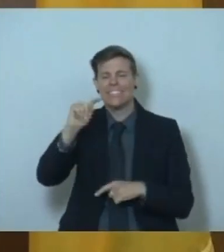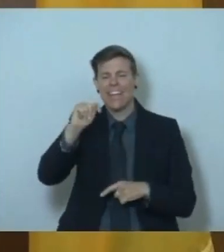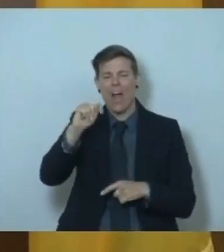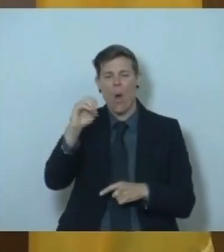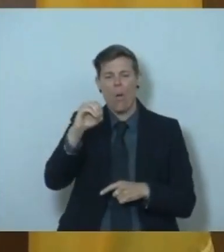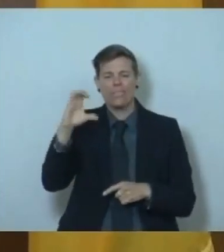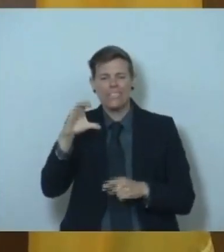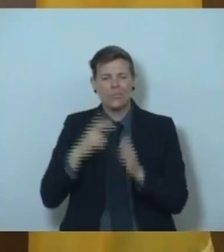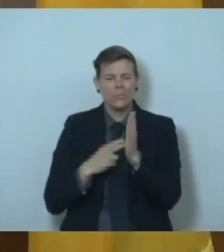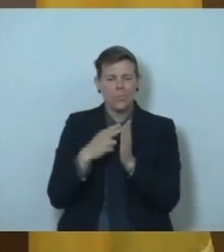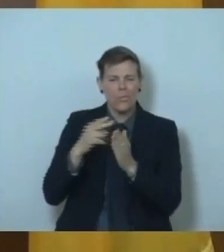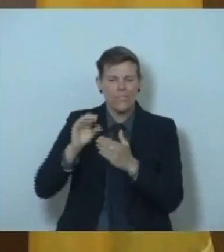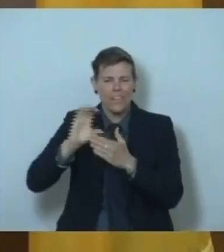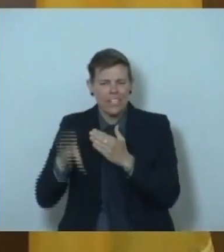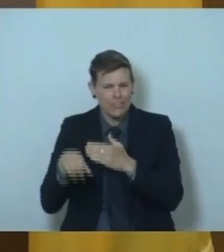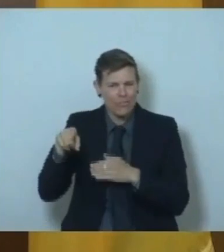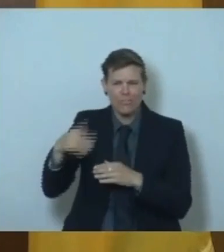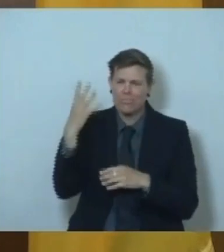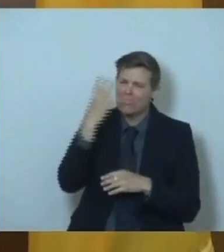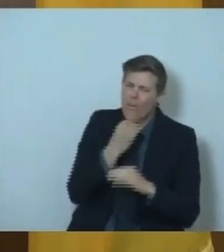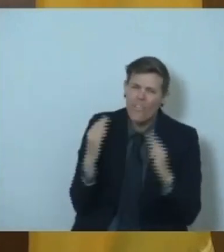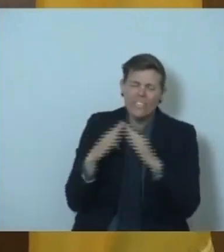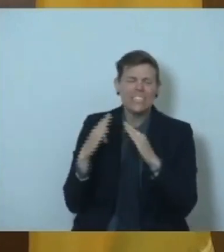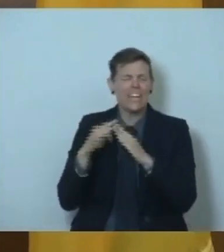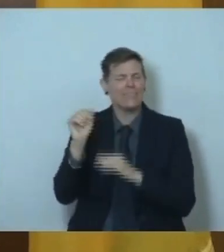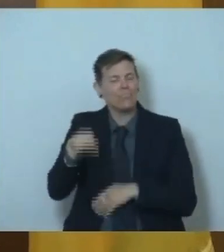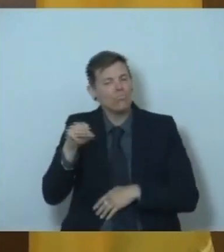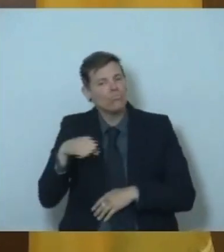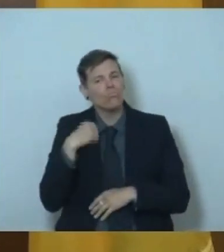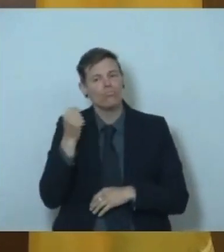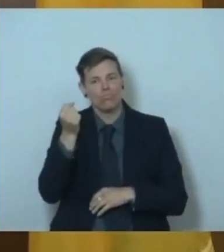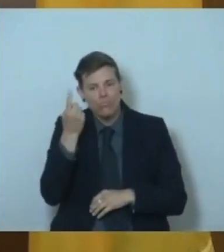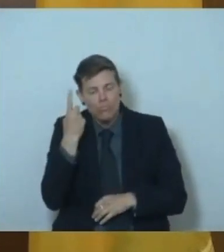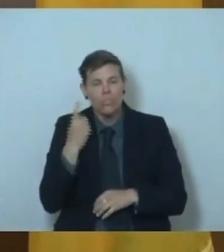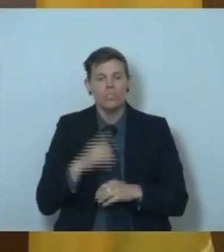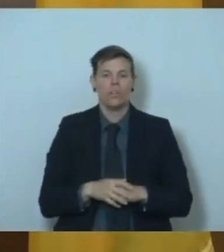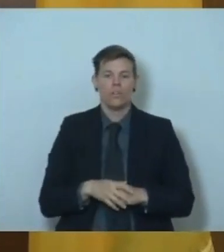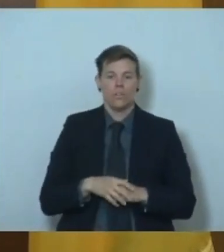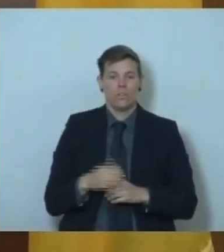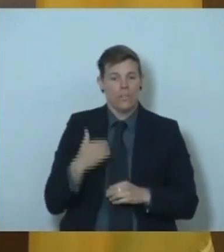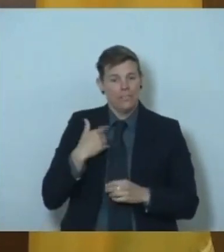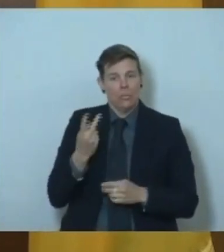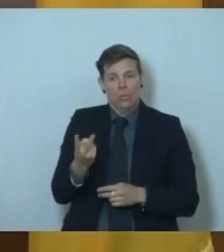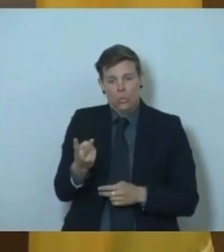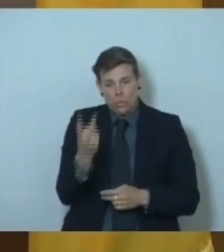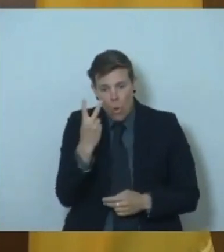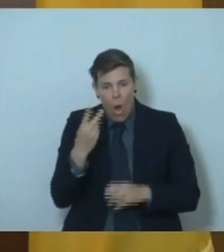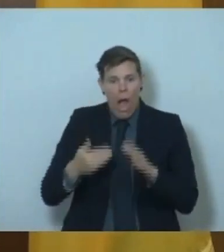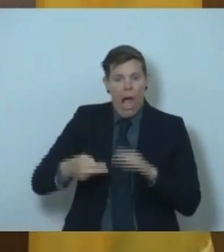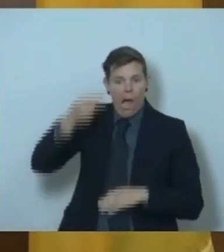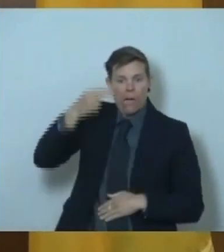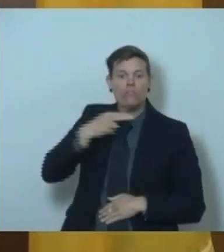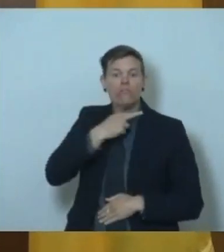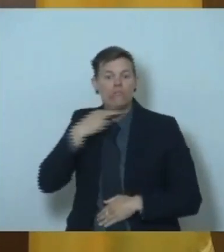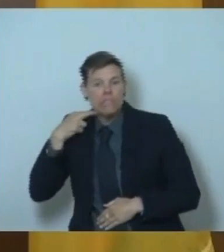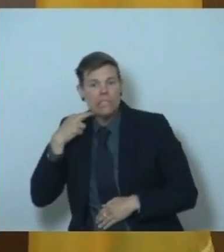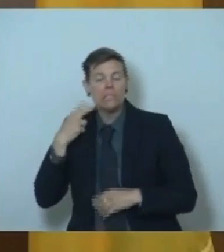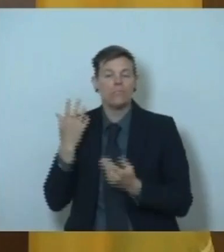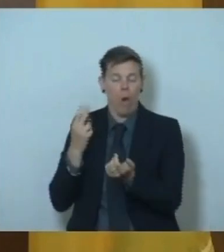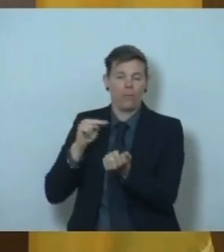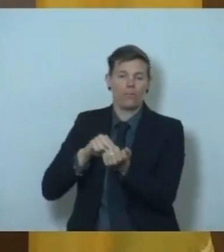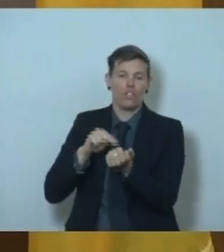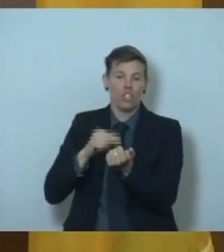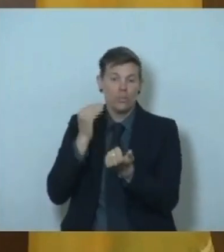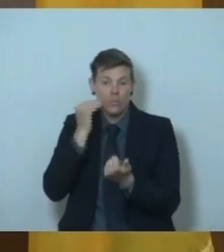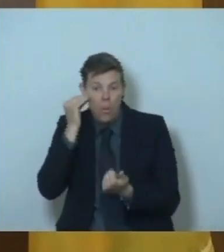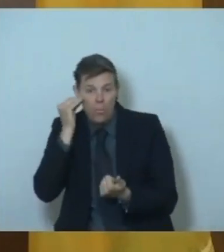there are also 2 high-risk facilities. So nursing home in TRC and a veteran center. And